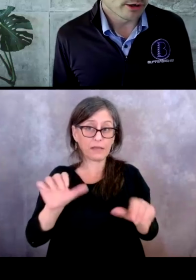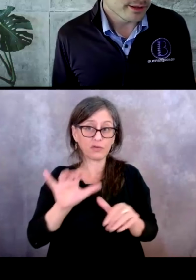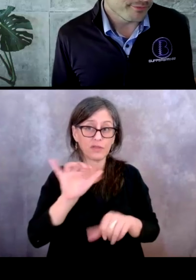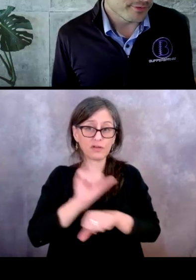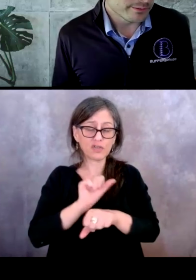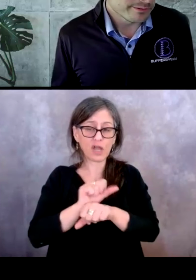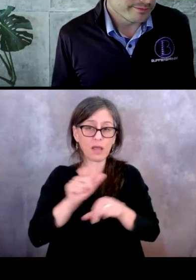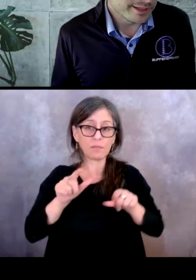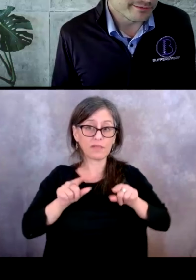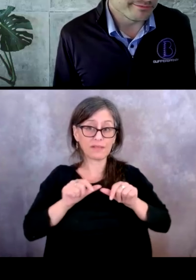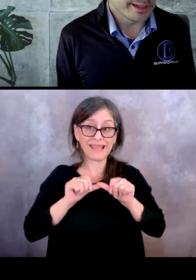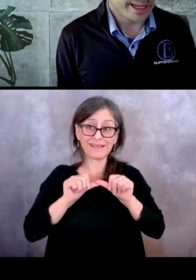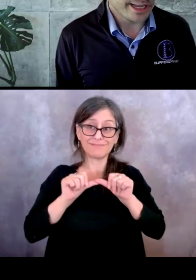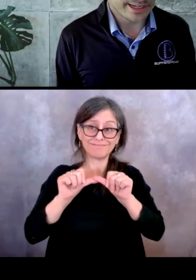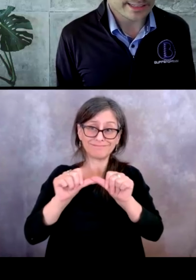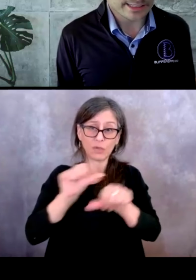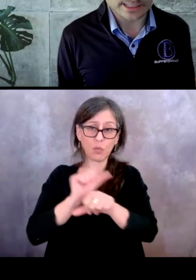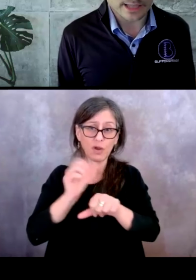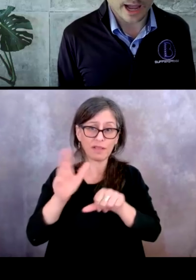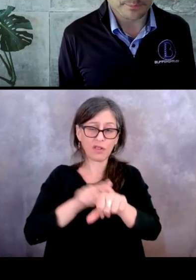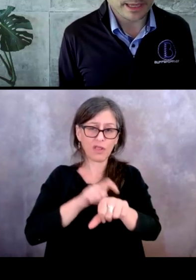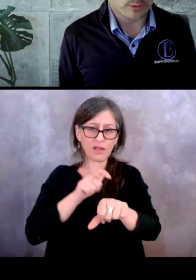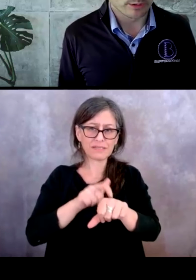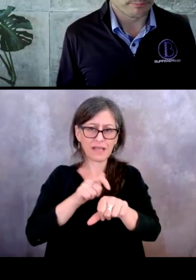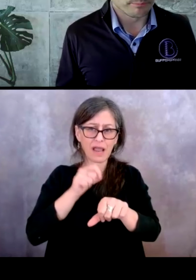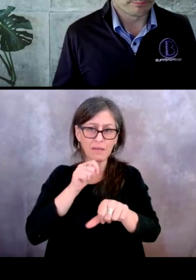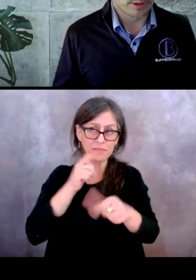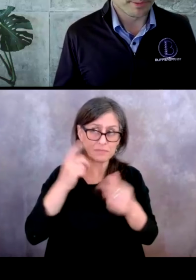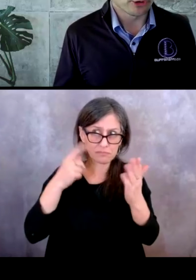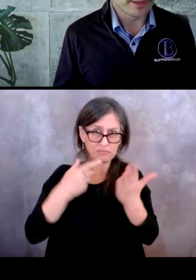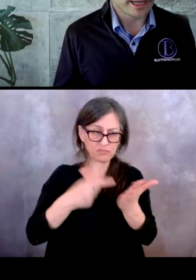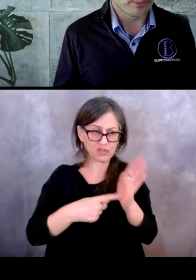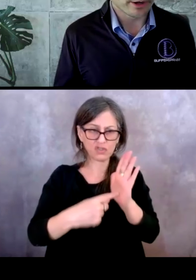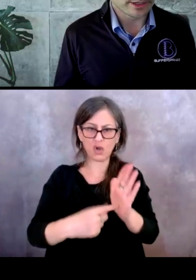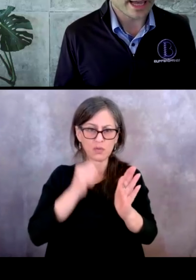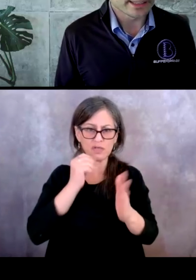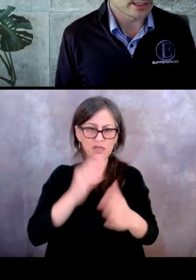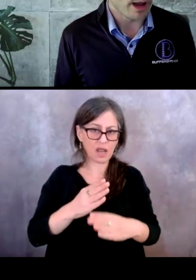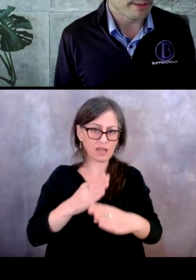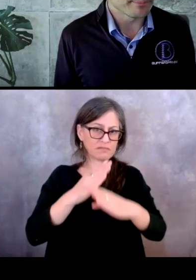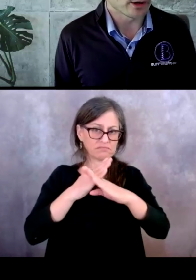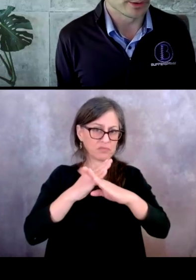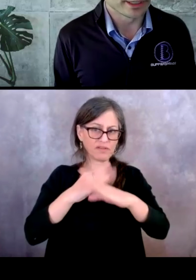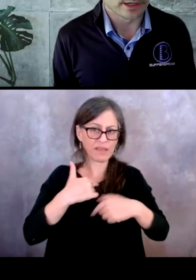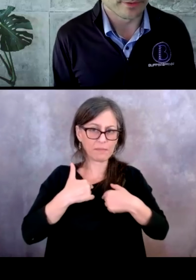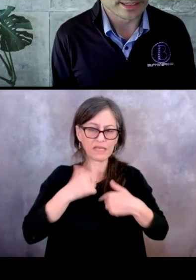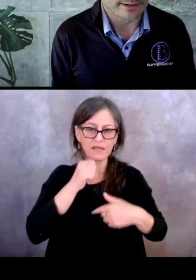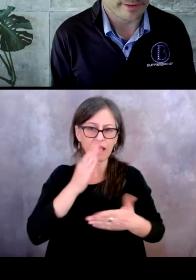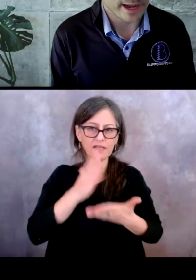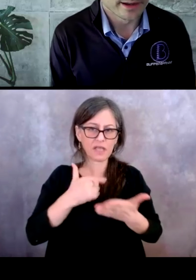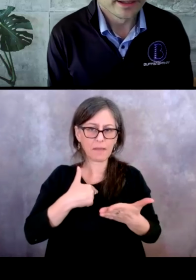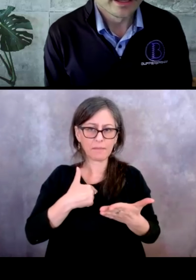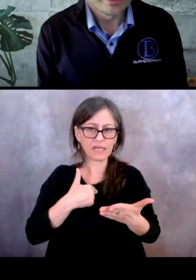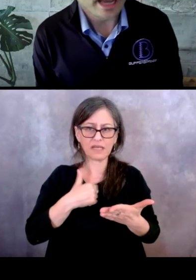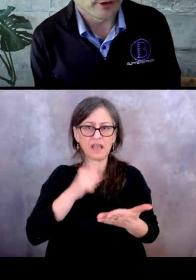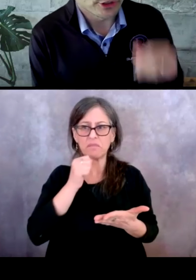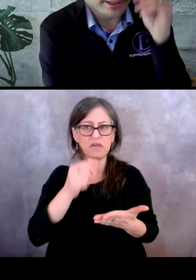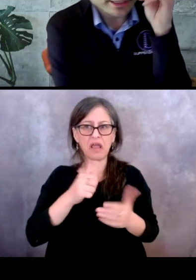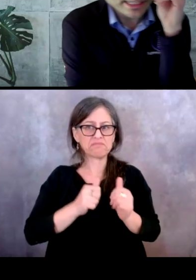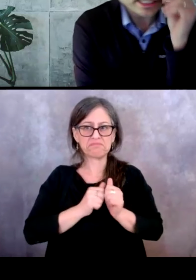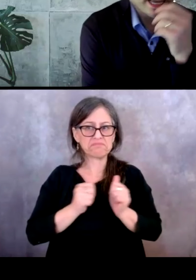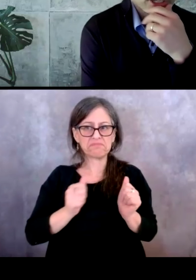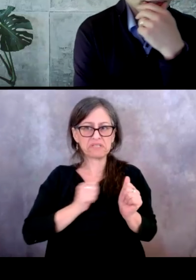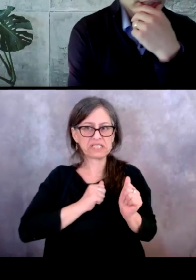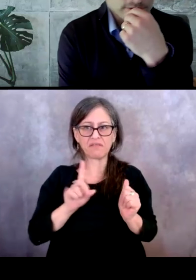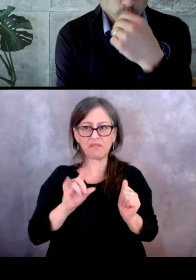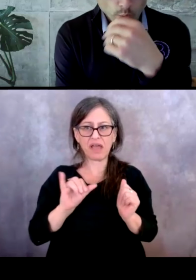the longer they feel that, hey, it hasn't stopped me or propelled me anywhere yet, so I'm not going to self-identify. Now, during